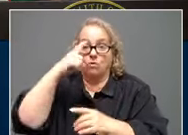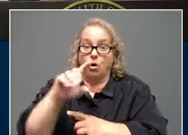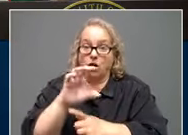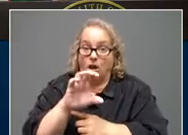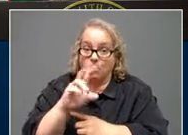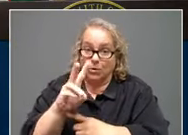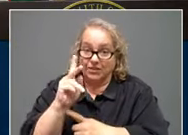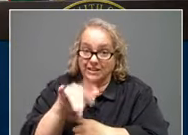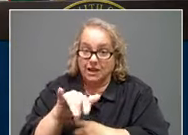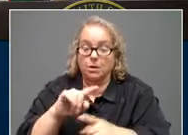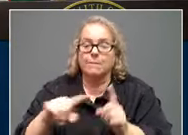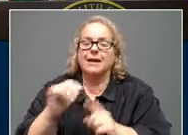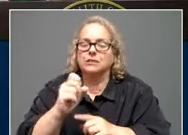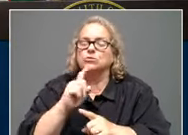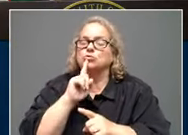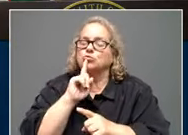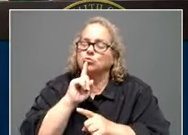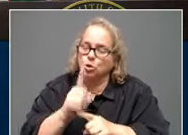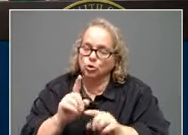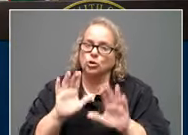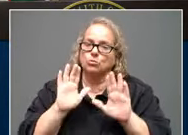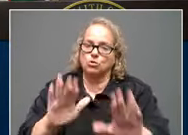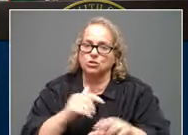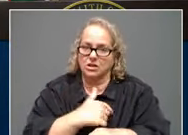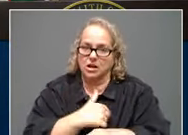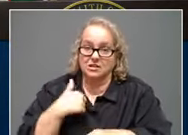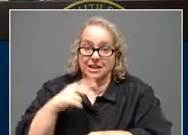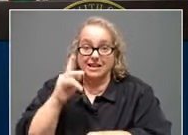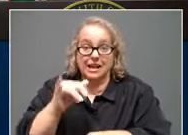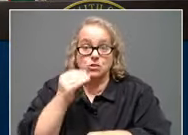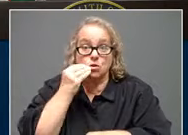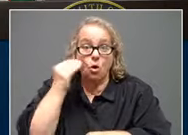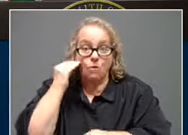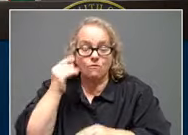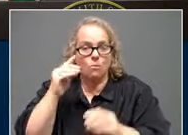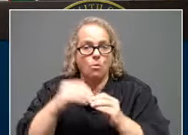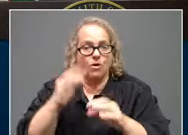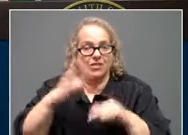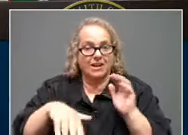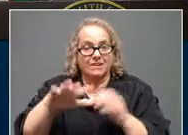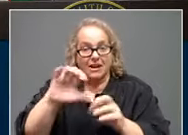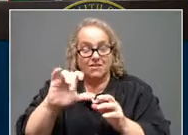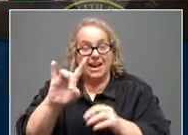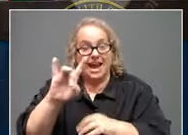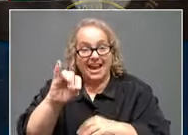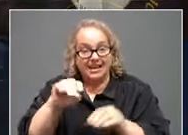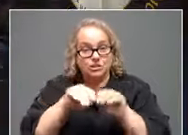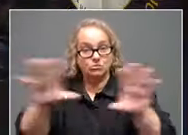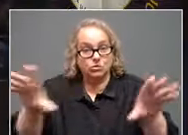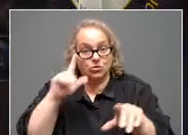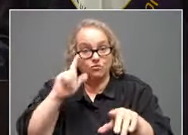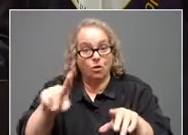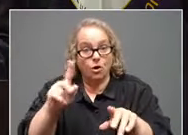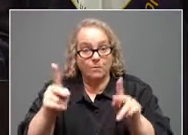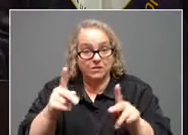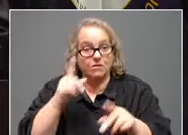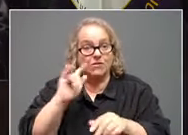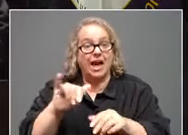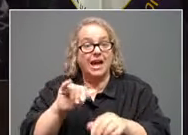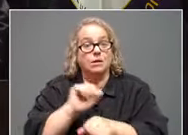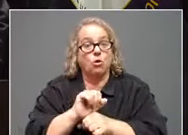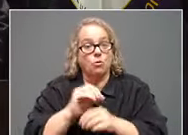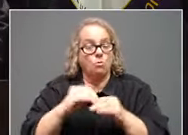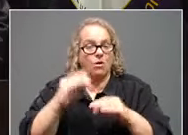truly driving us. Kentucky is home to more than 580 distribution facilities that employ nearly 78,000